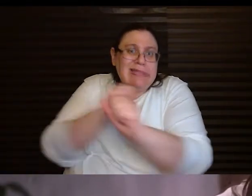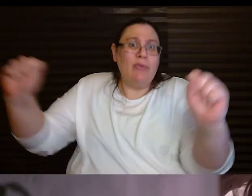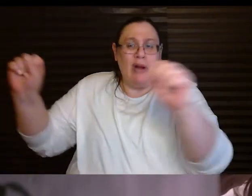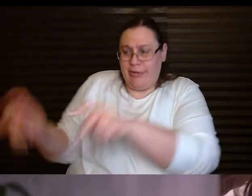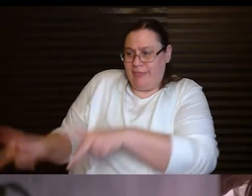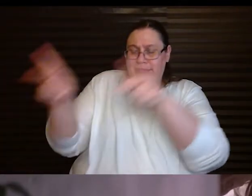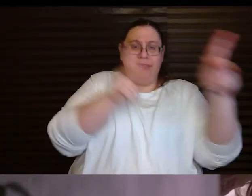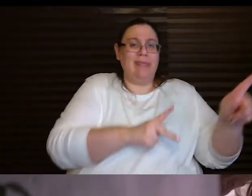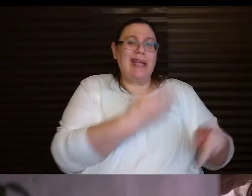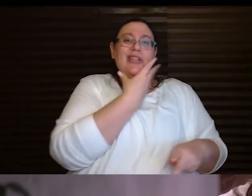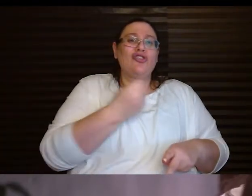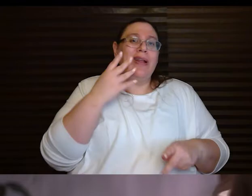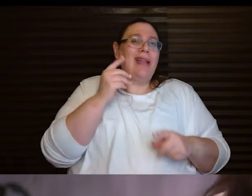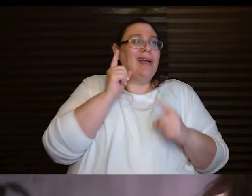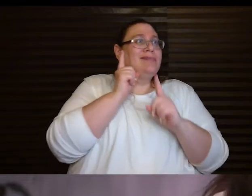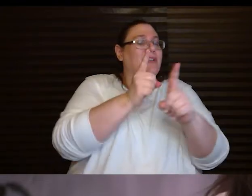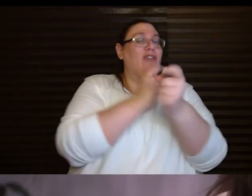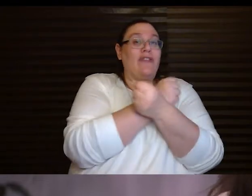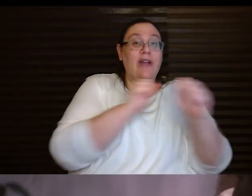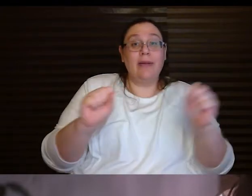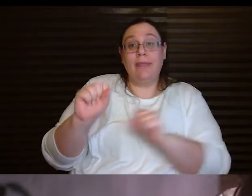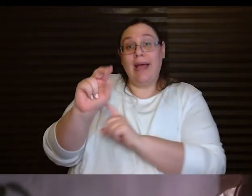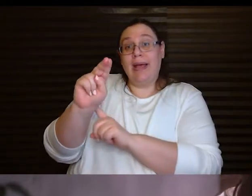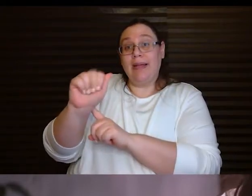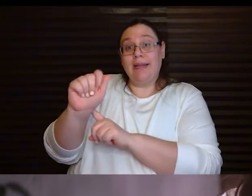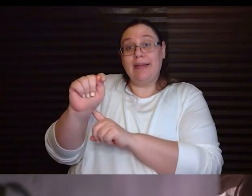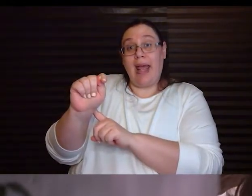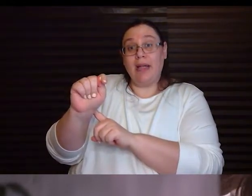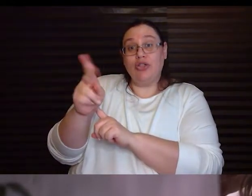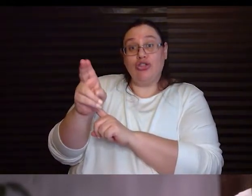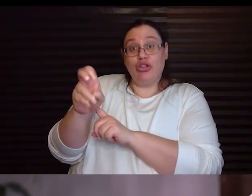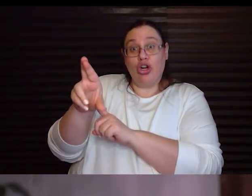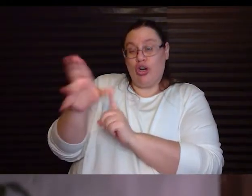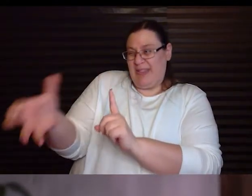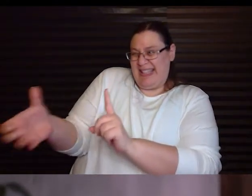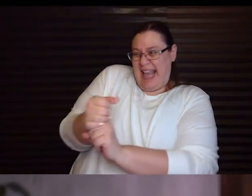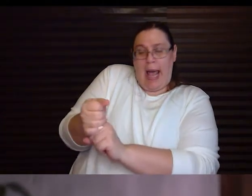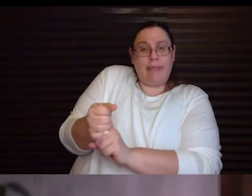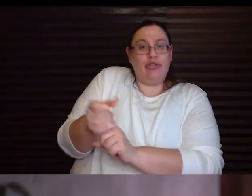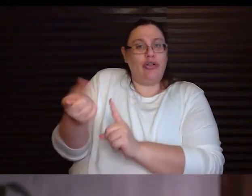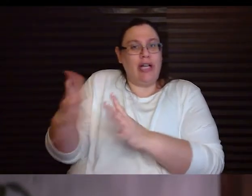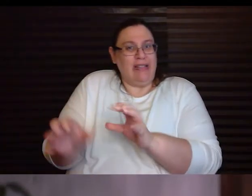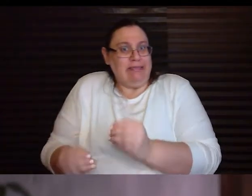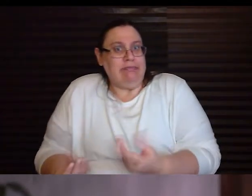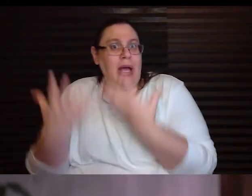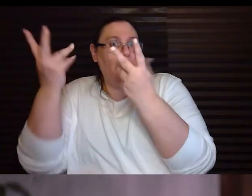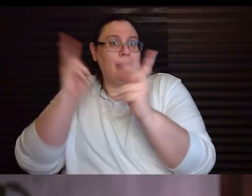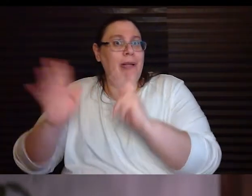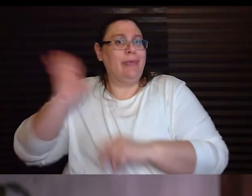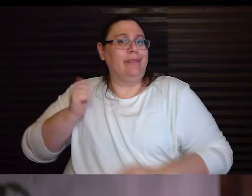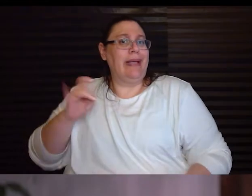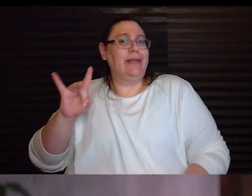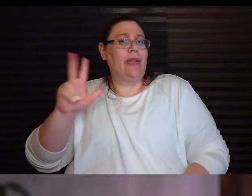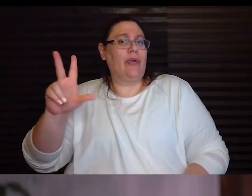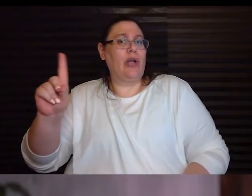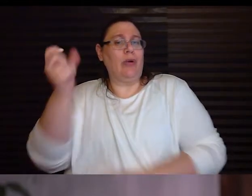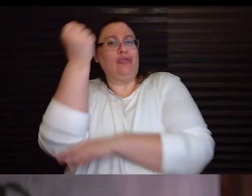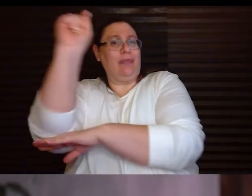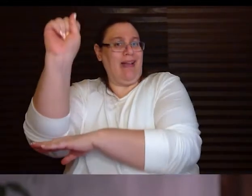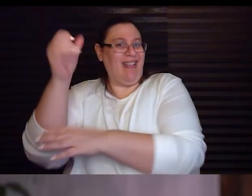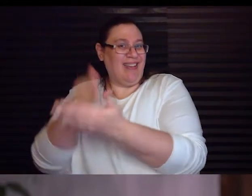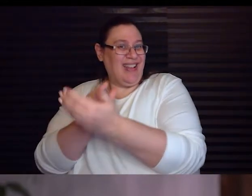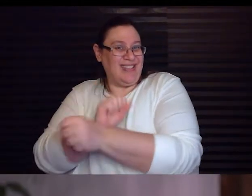for freedom. And when Nat Turner was captured after inspiring a rebellion of enslaved people in 1831, in